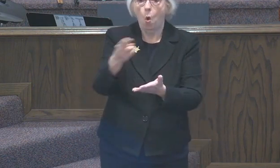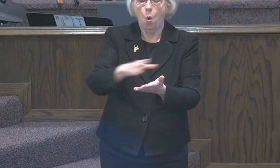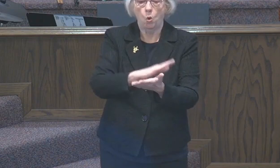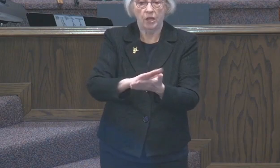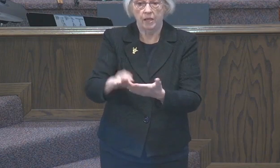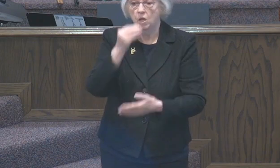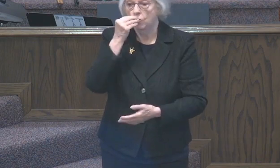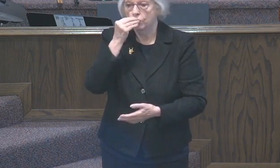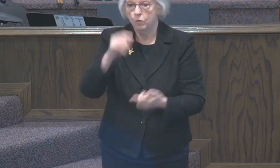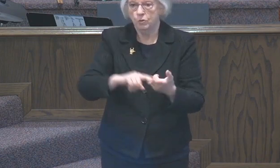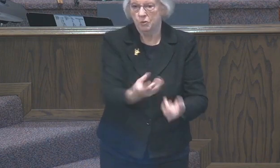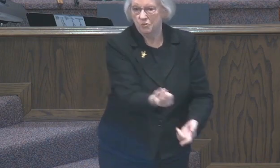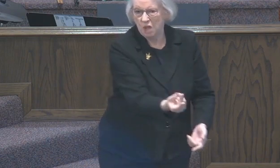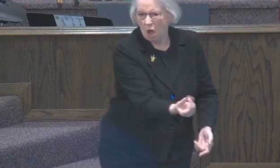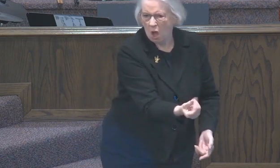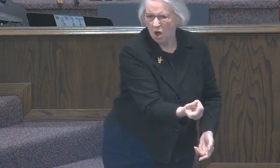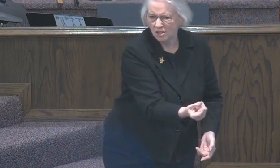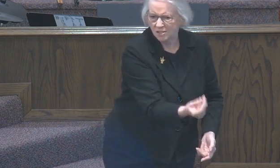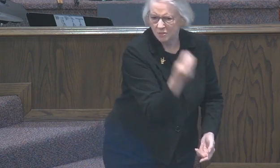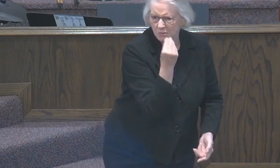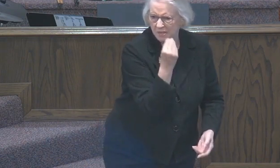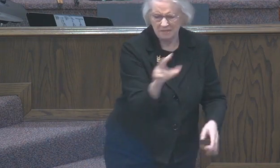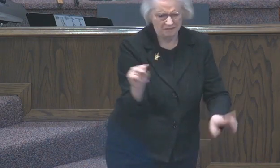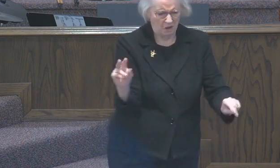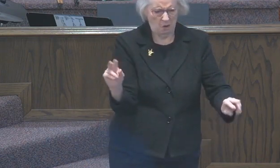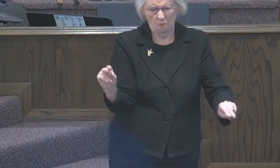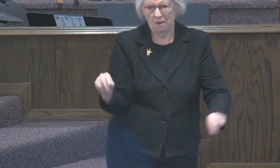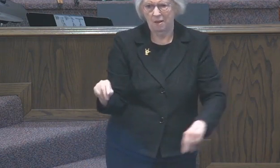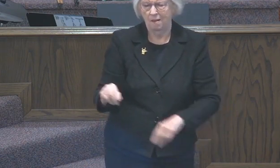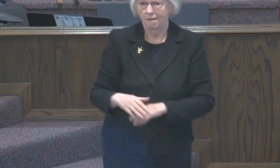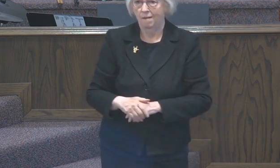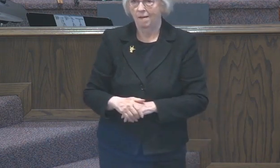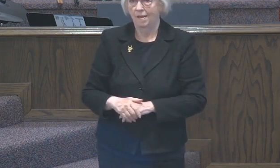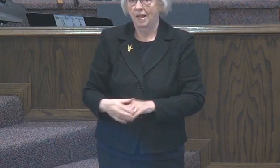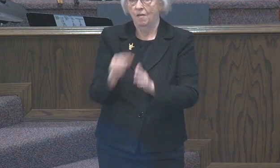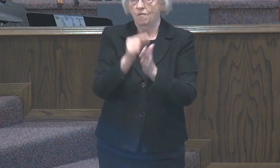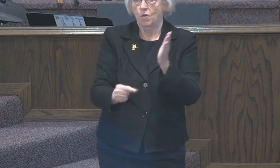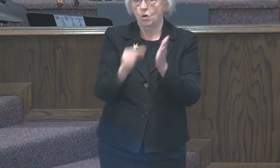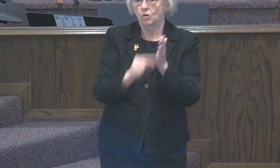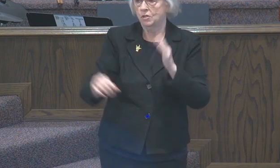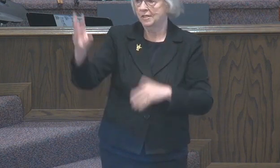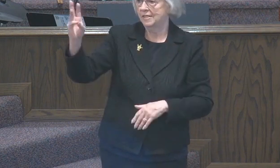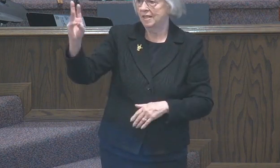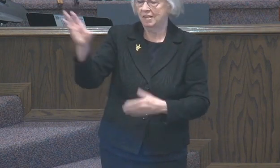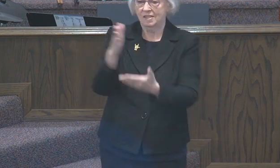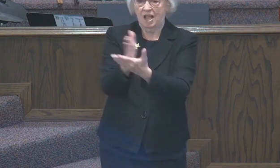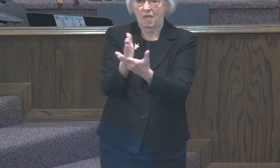trample them under their feet and turn and tear you in pieces, all right? Well, verse 6 is kind of this middle piece that